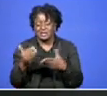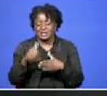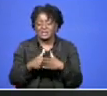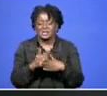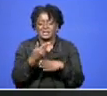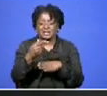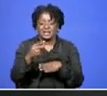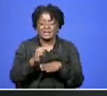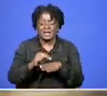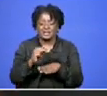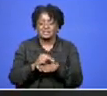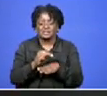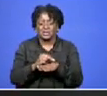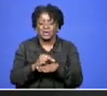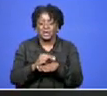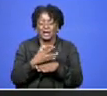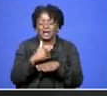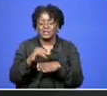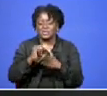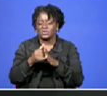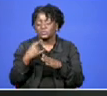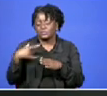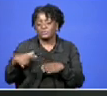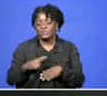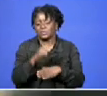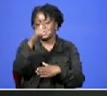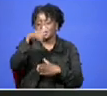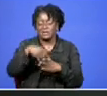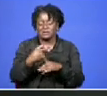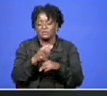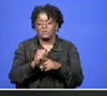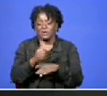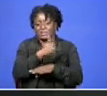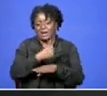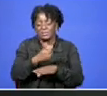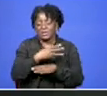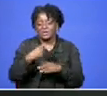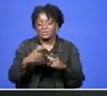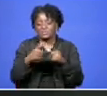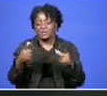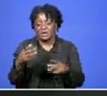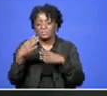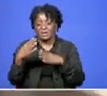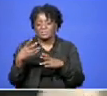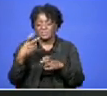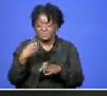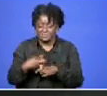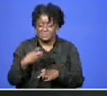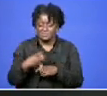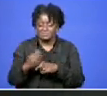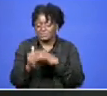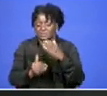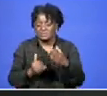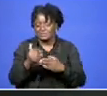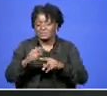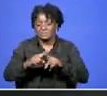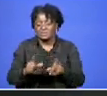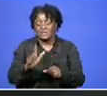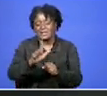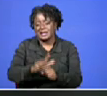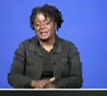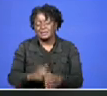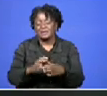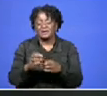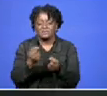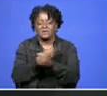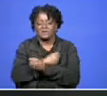Nassau, and those evacuees who flew in from Abaco and Grand Bahama. A painstaking process, but a labor of love. Also joining me in the broadcast, Carlos Reed,